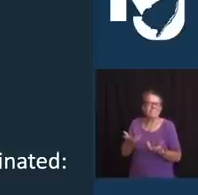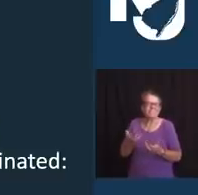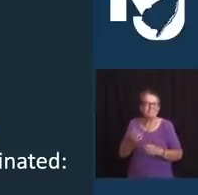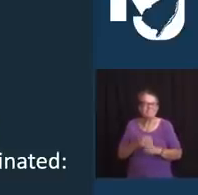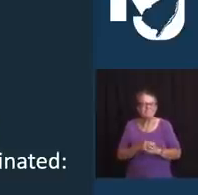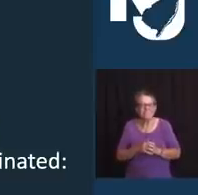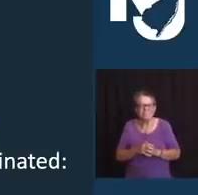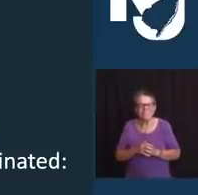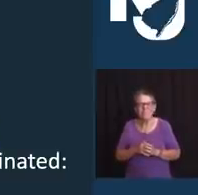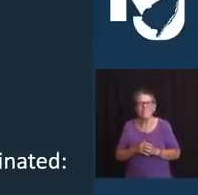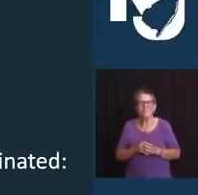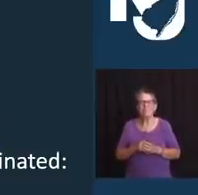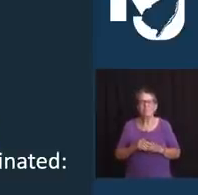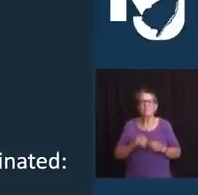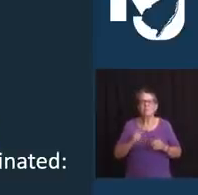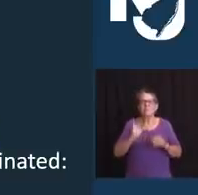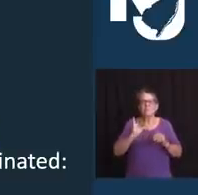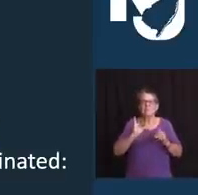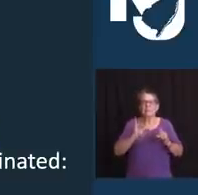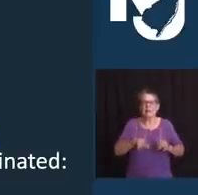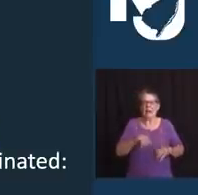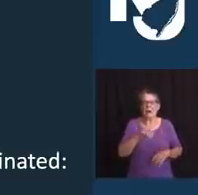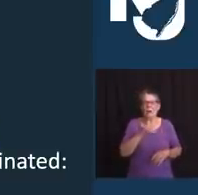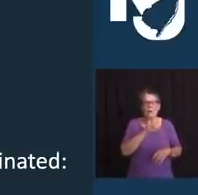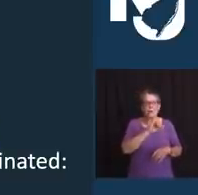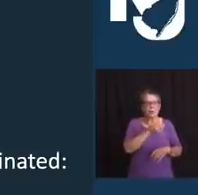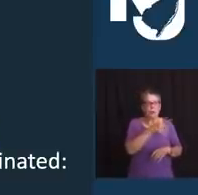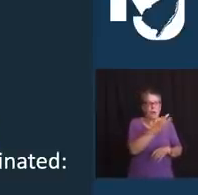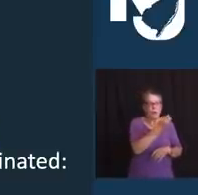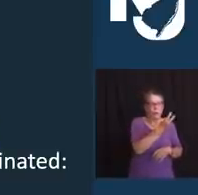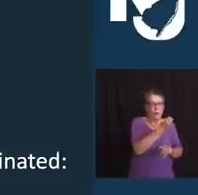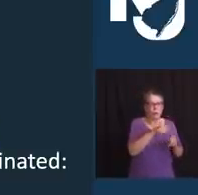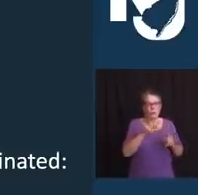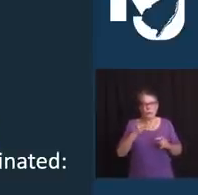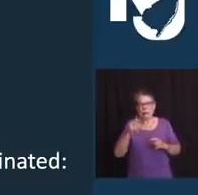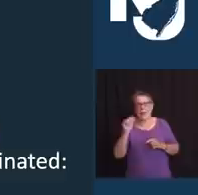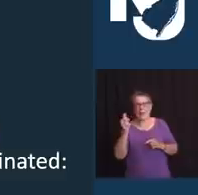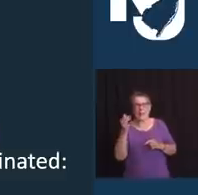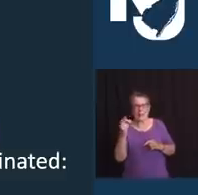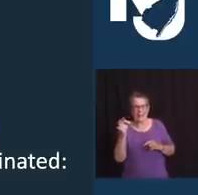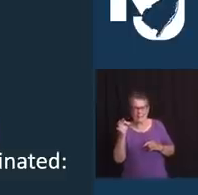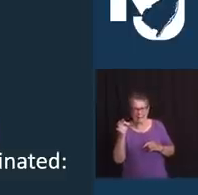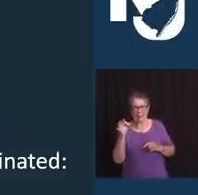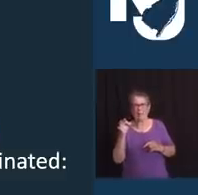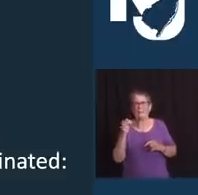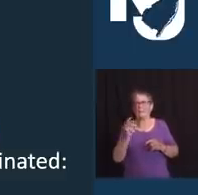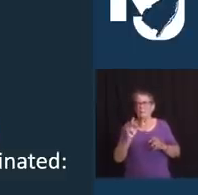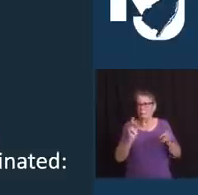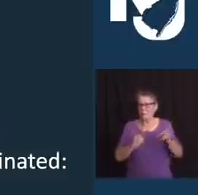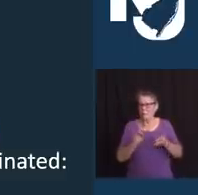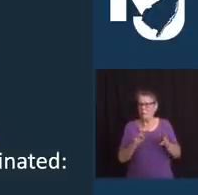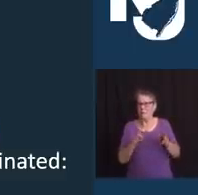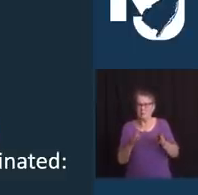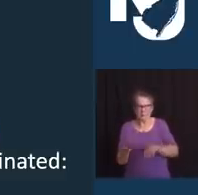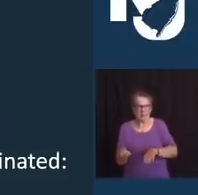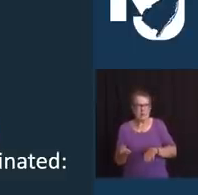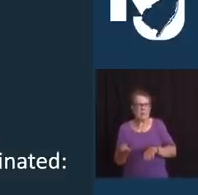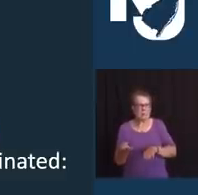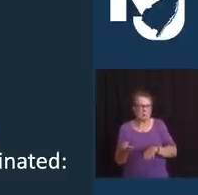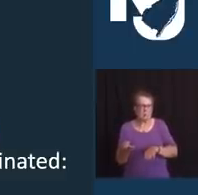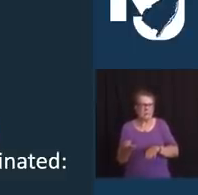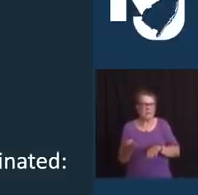we reported 20 deaths to you over that period. All 20 of those folks, sadly, God rest their souls, were